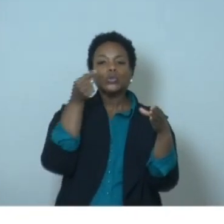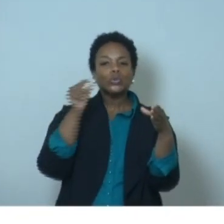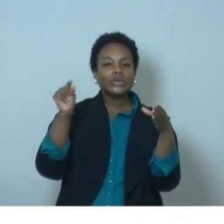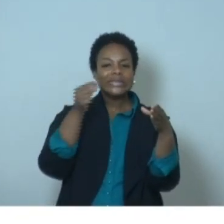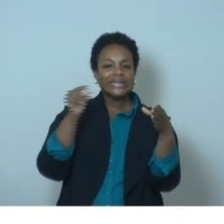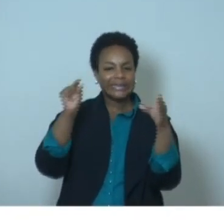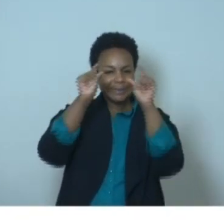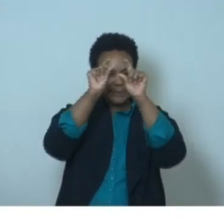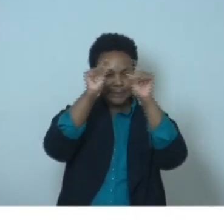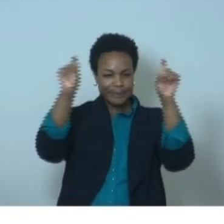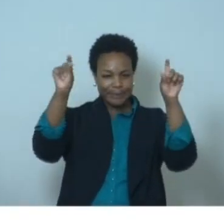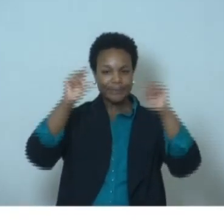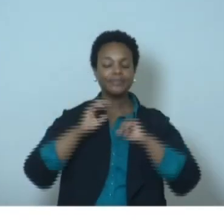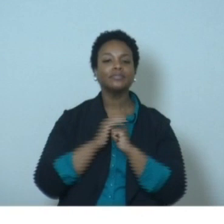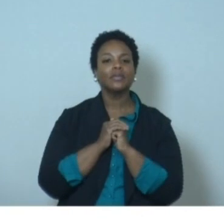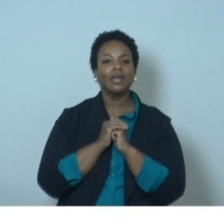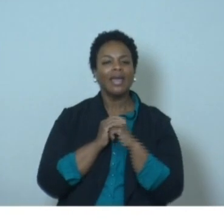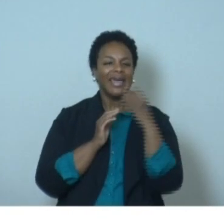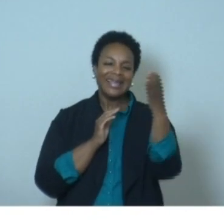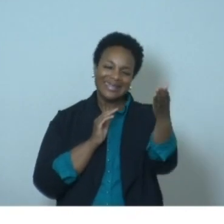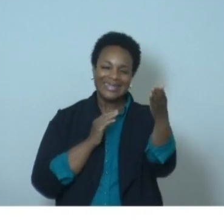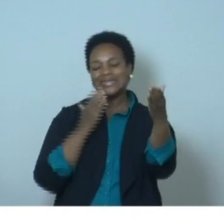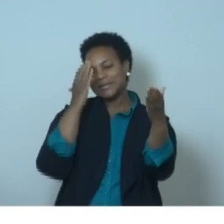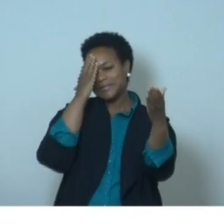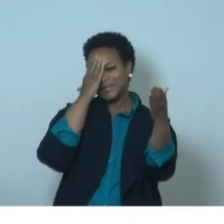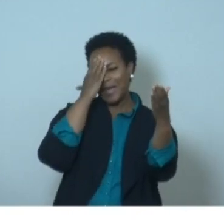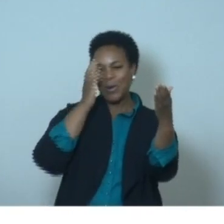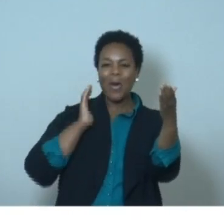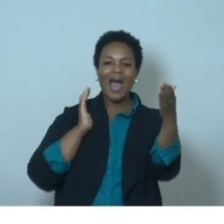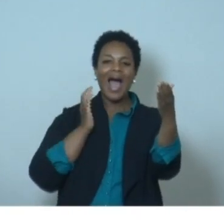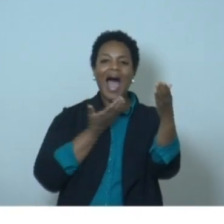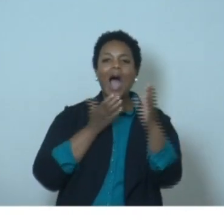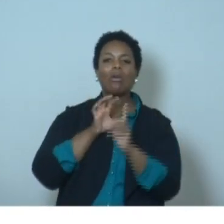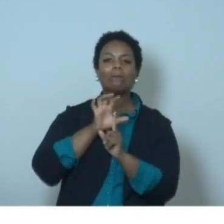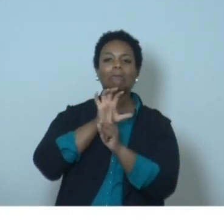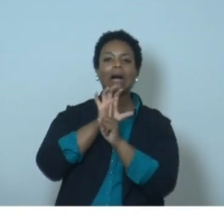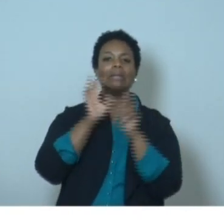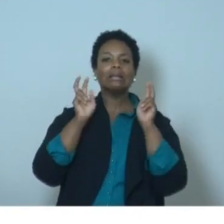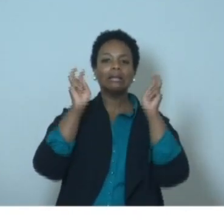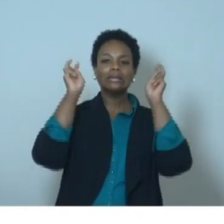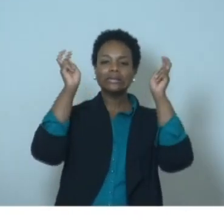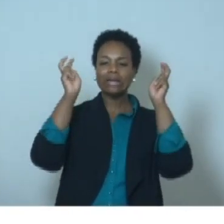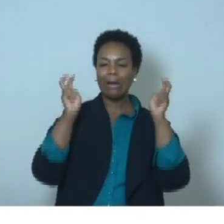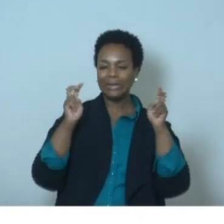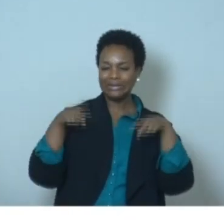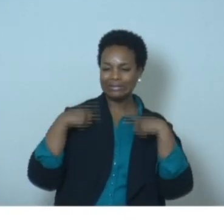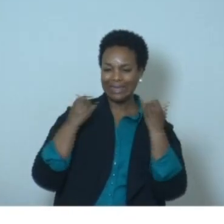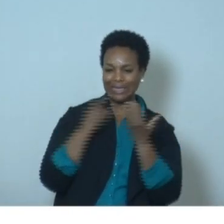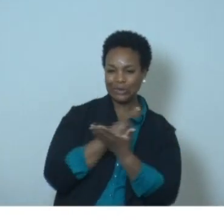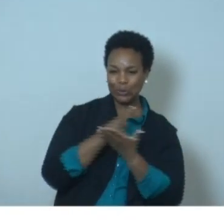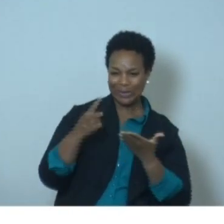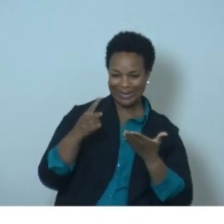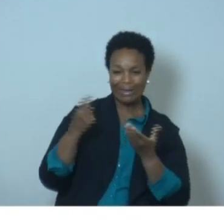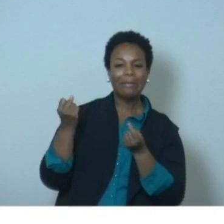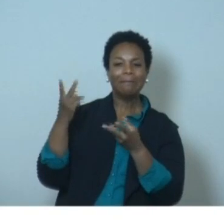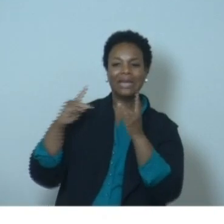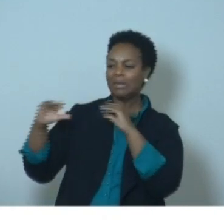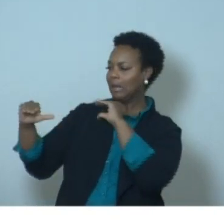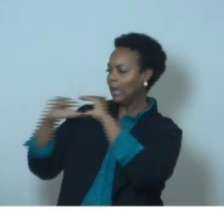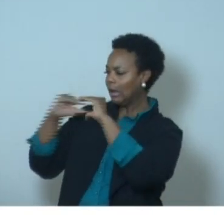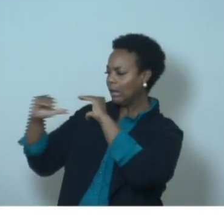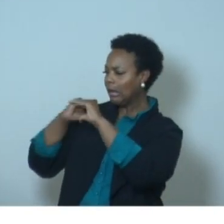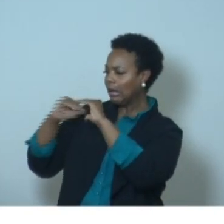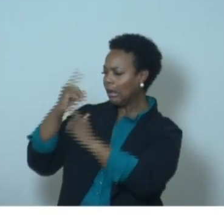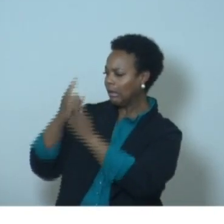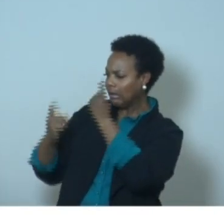of the topic of the week, and I try to select the topic that I get the most emails about or that gets brought up the most. And you